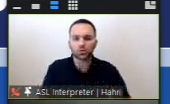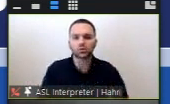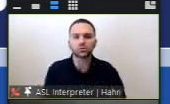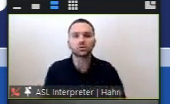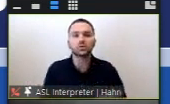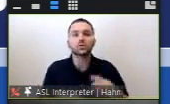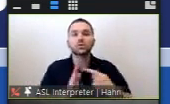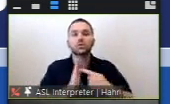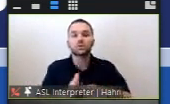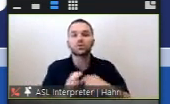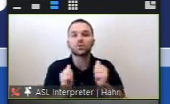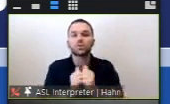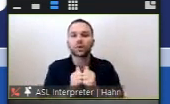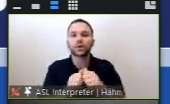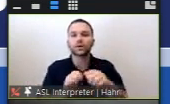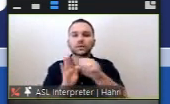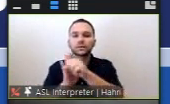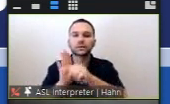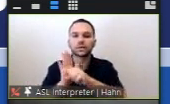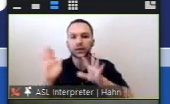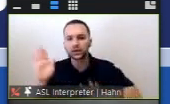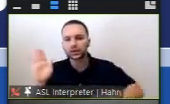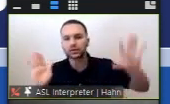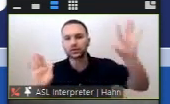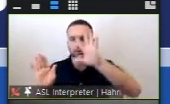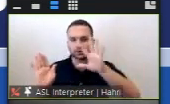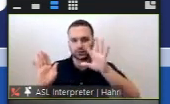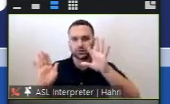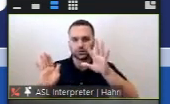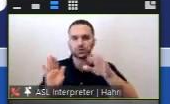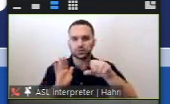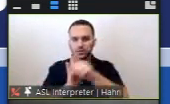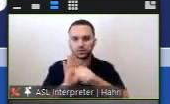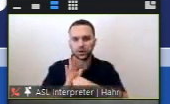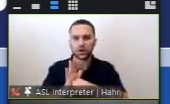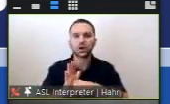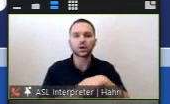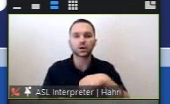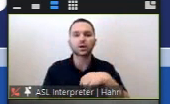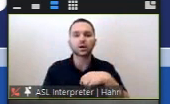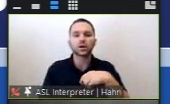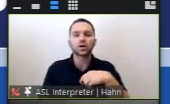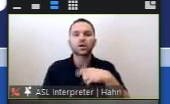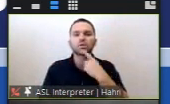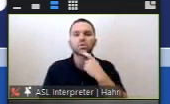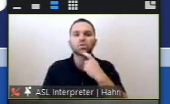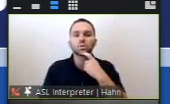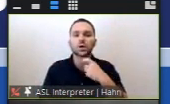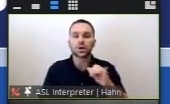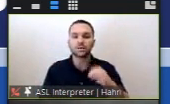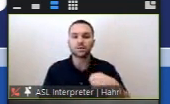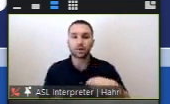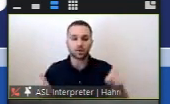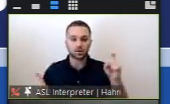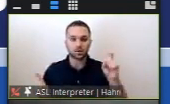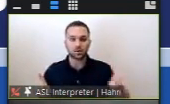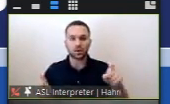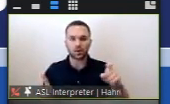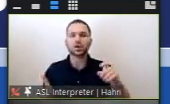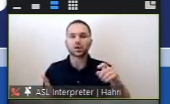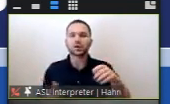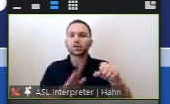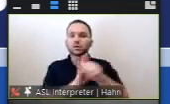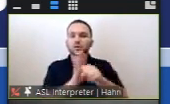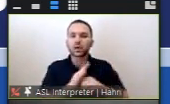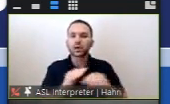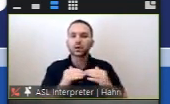level data. So you'll see that state level box is highlighted in red. It means I've clicked on that state level indicator. And what we're looking at